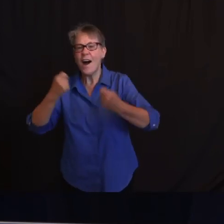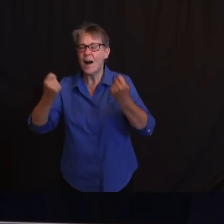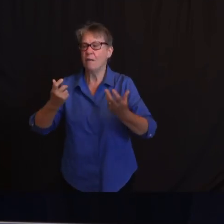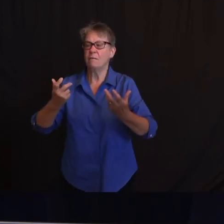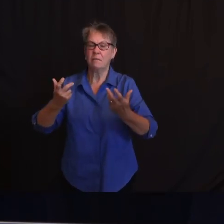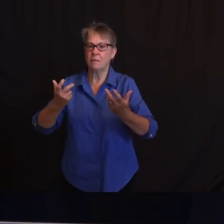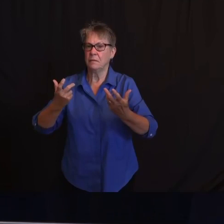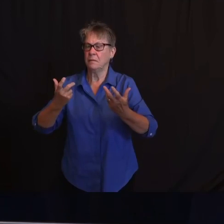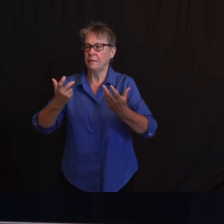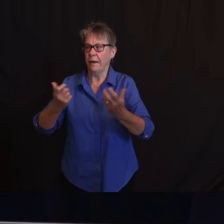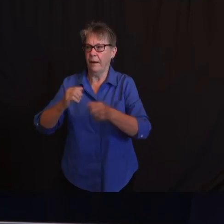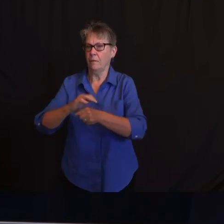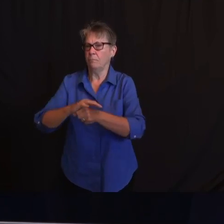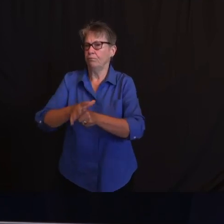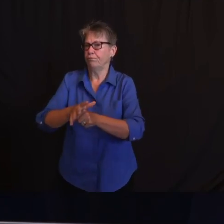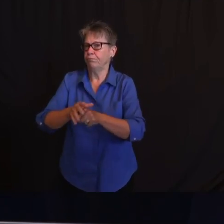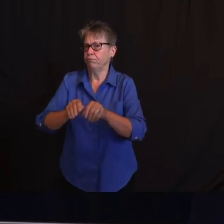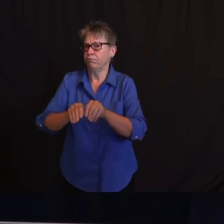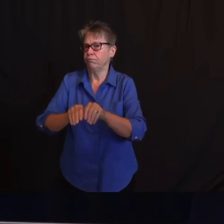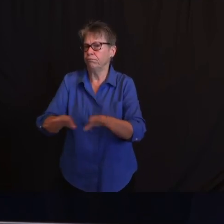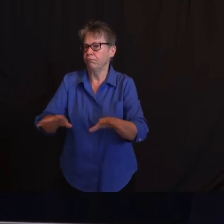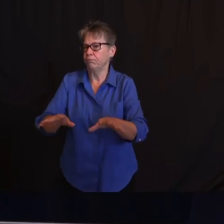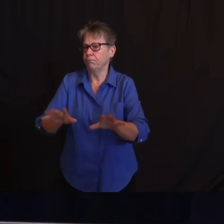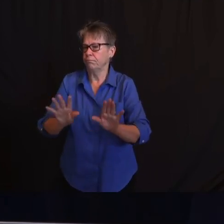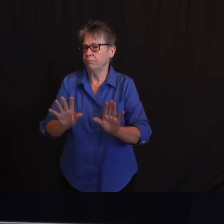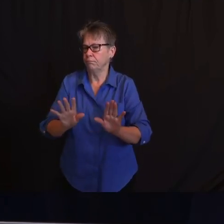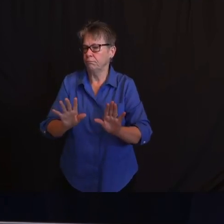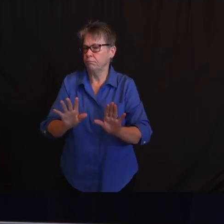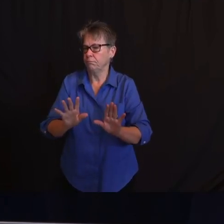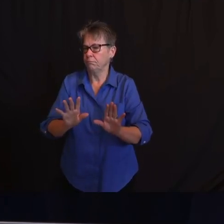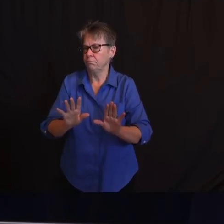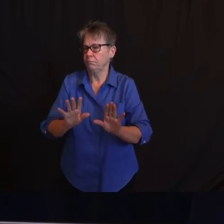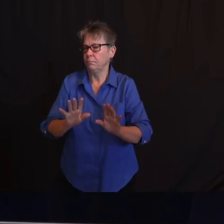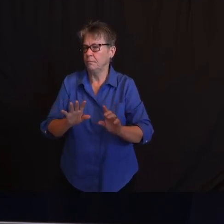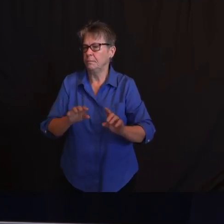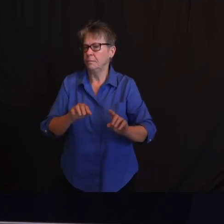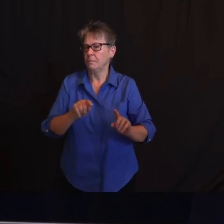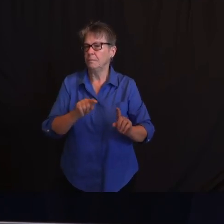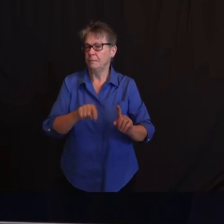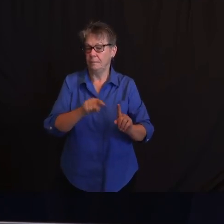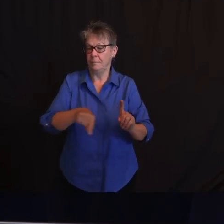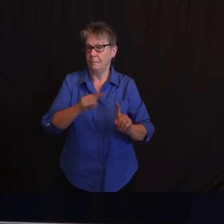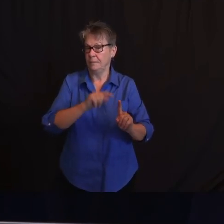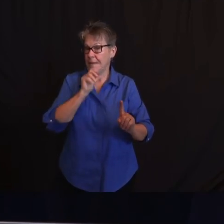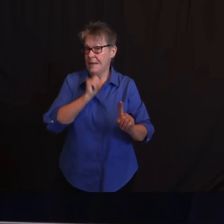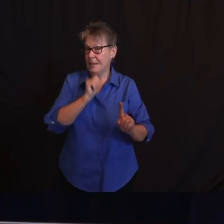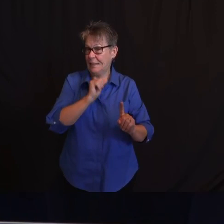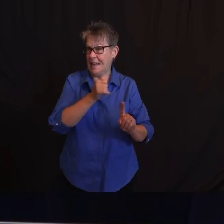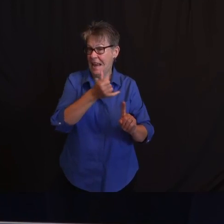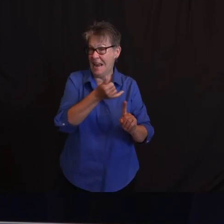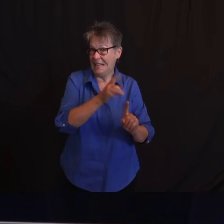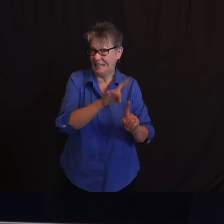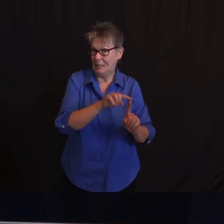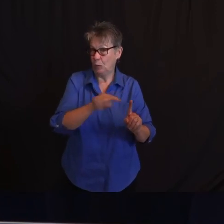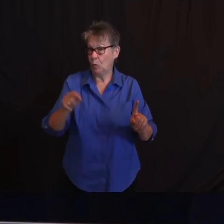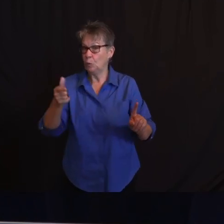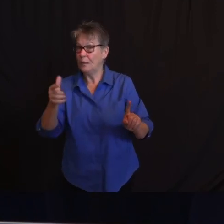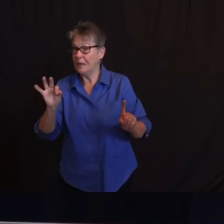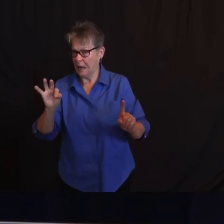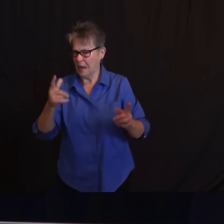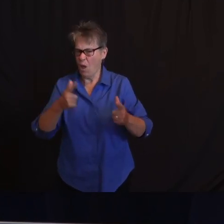and 29. In April, this age group represented 12% of the